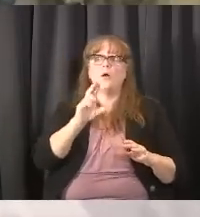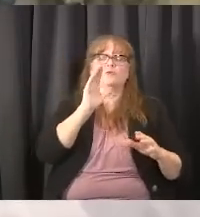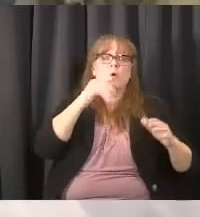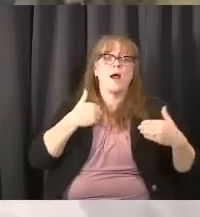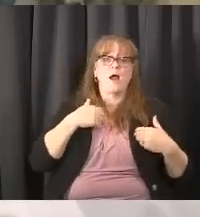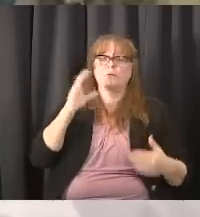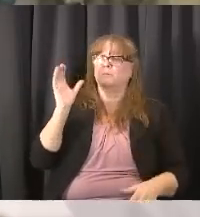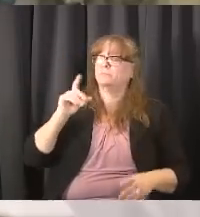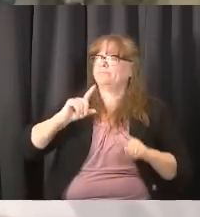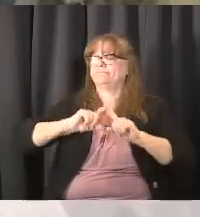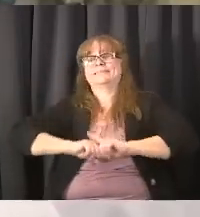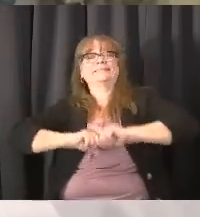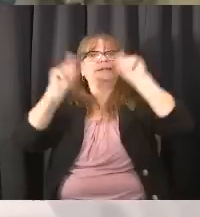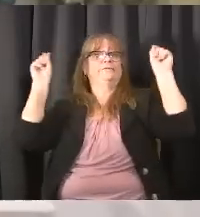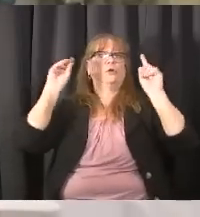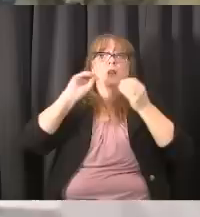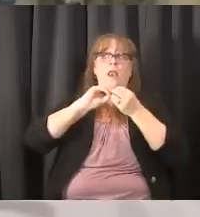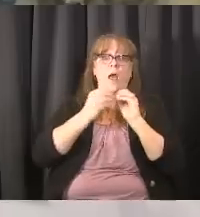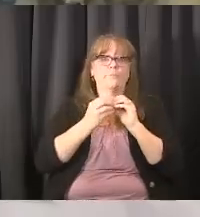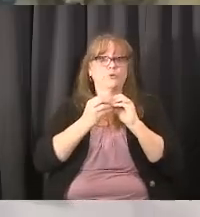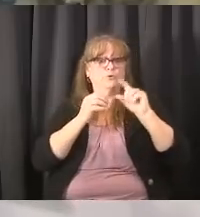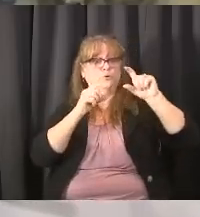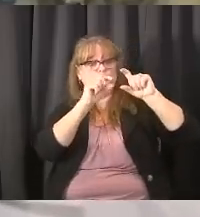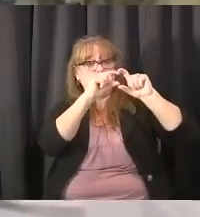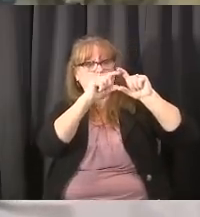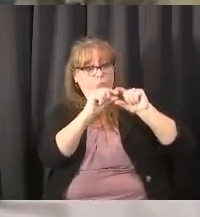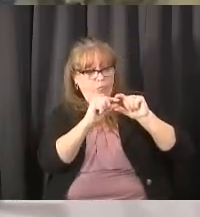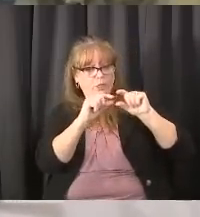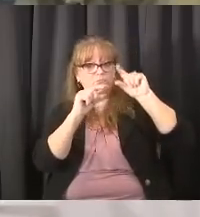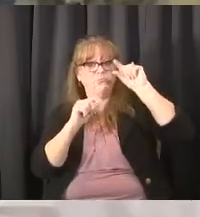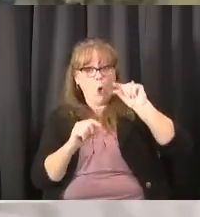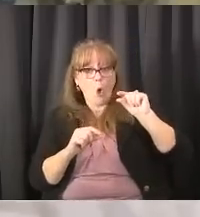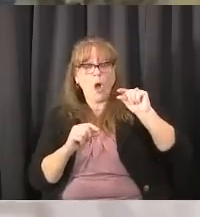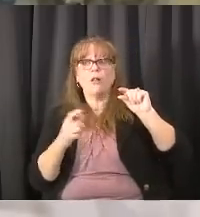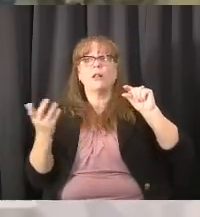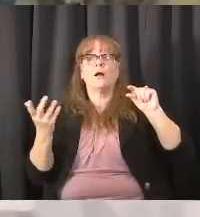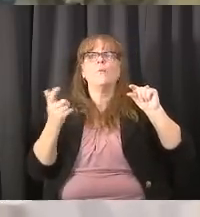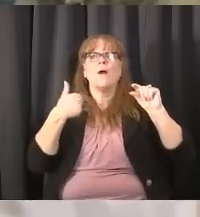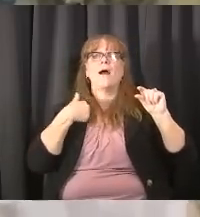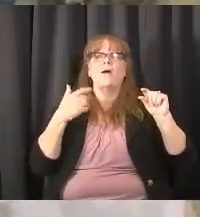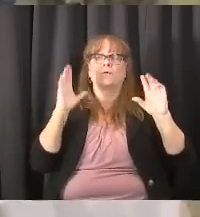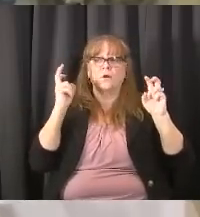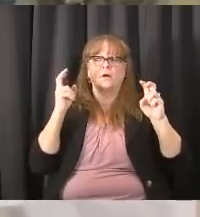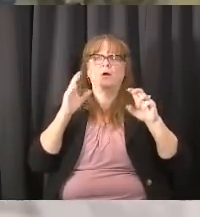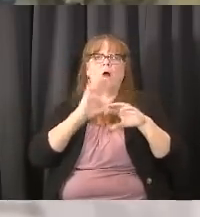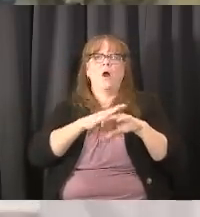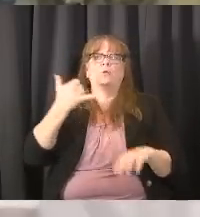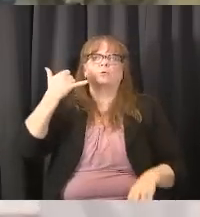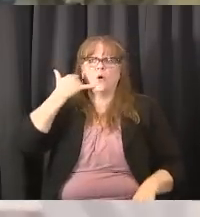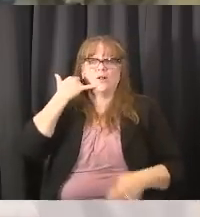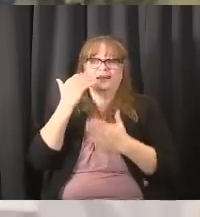extensive on-call list for every single one of our clinics that includes patients over 70.